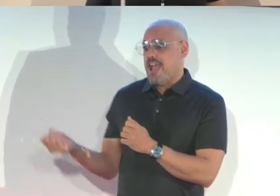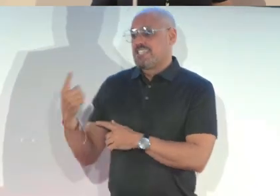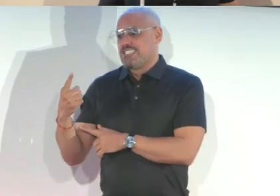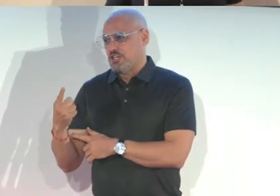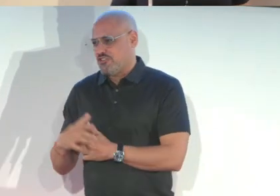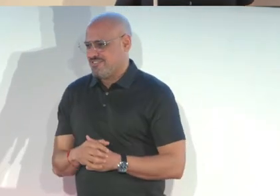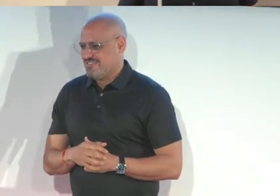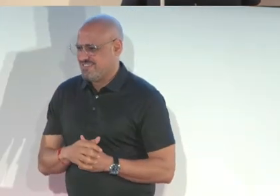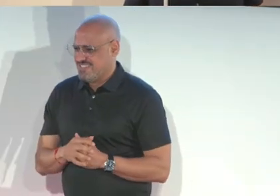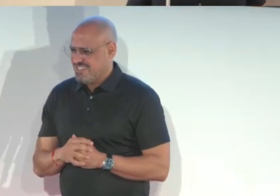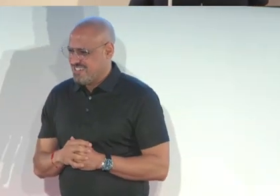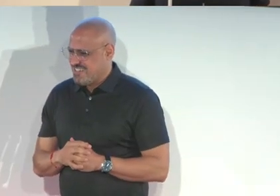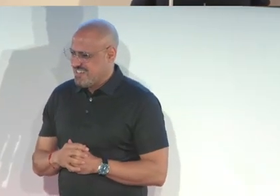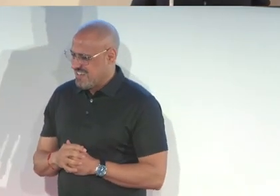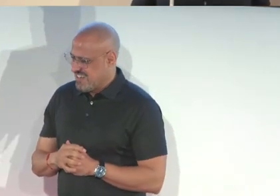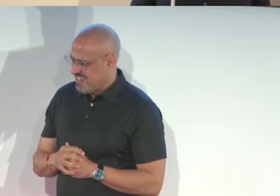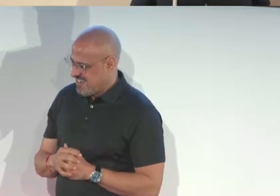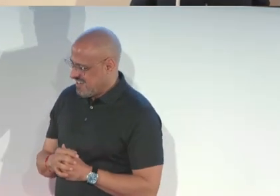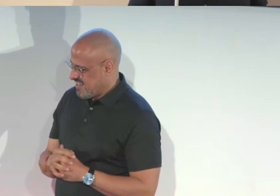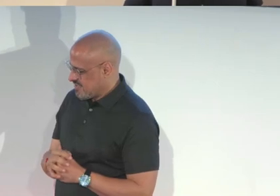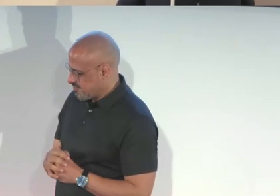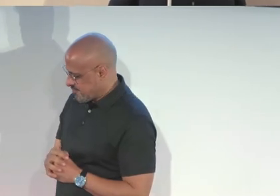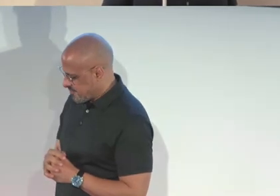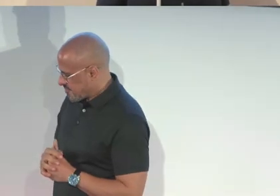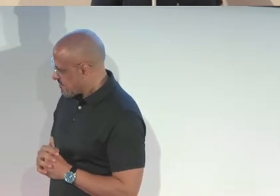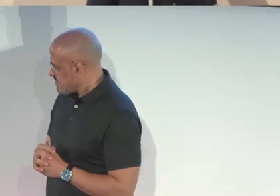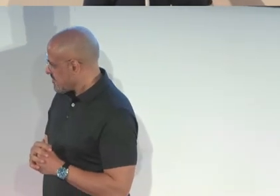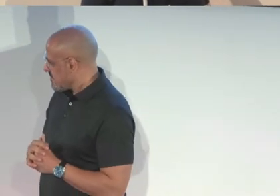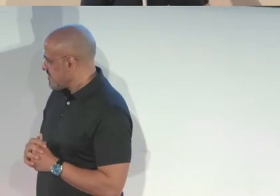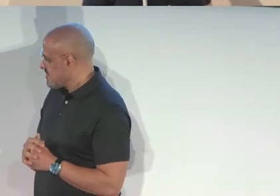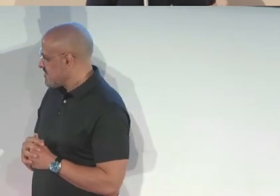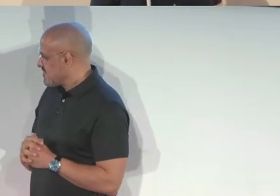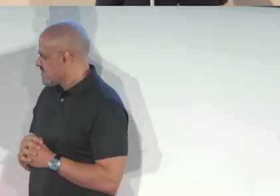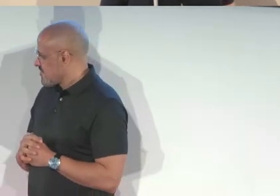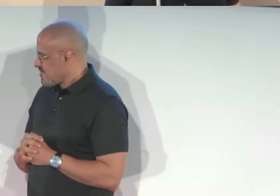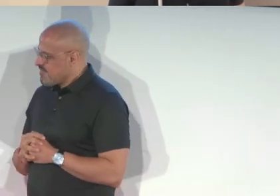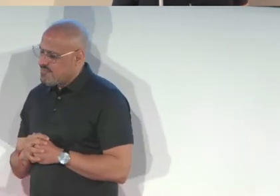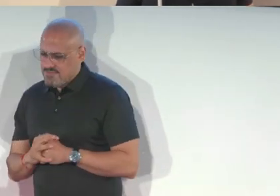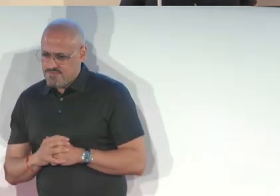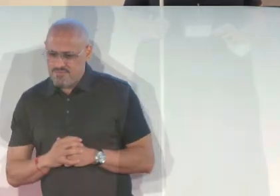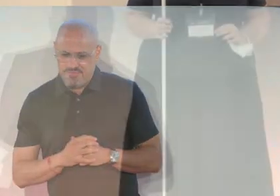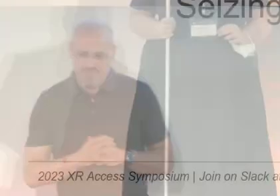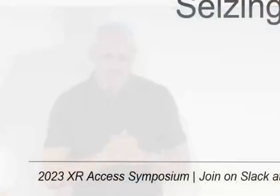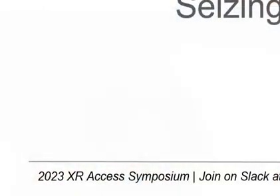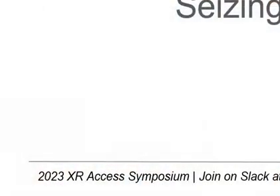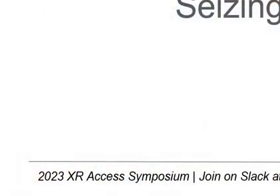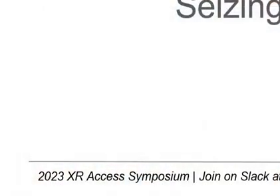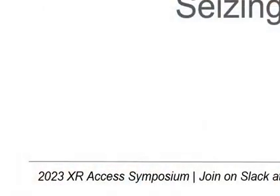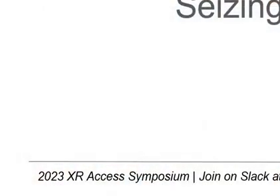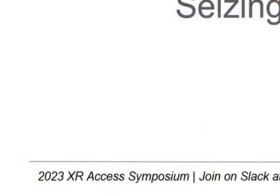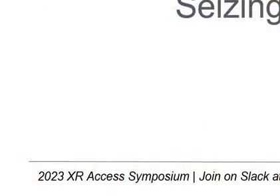And now we can end. So thanks, everyone. We'll see you at XR Access events in the coming year.